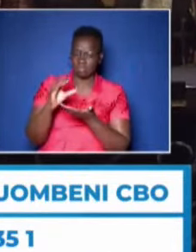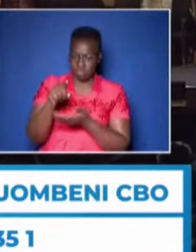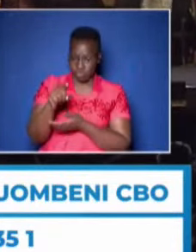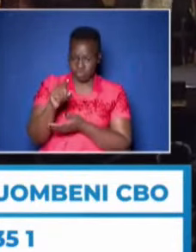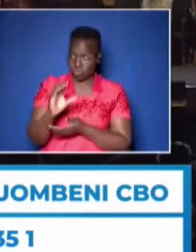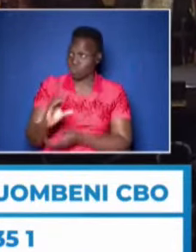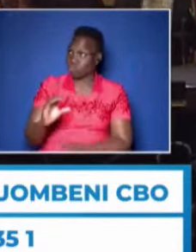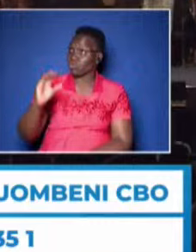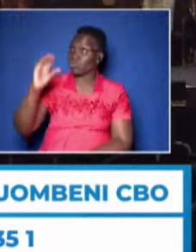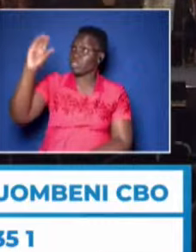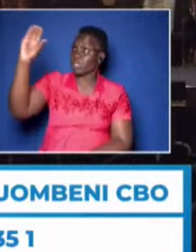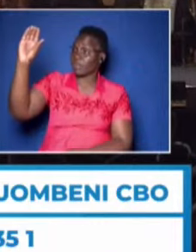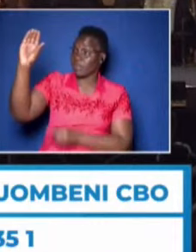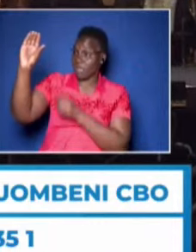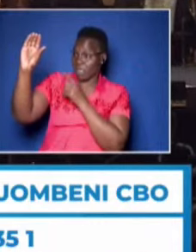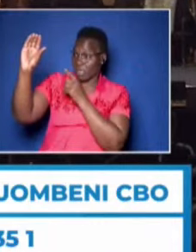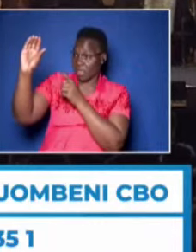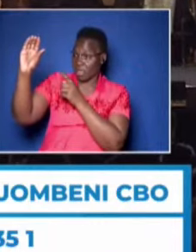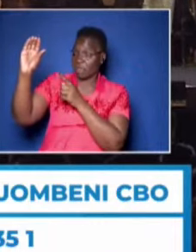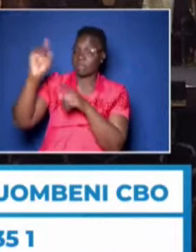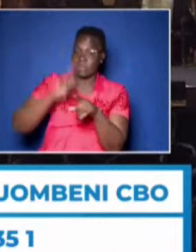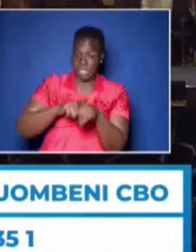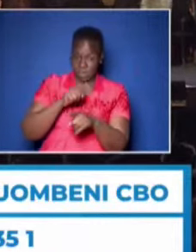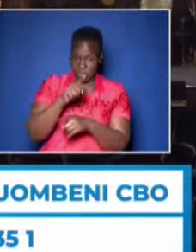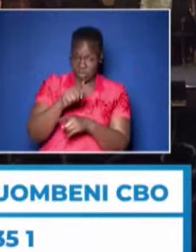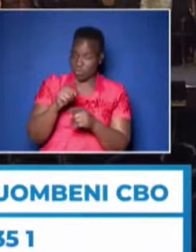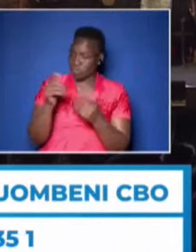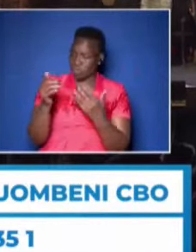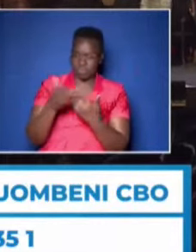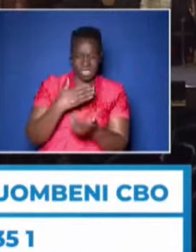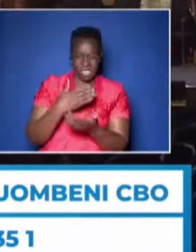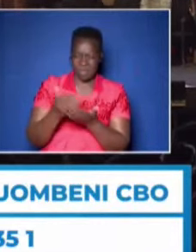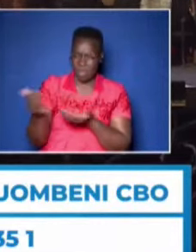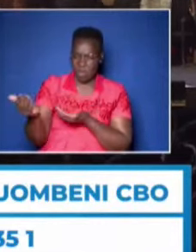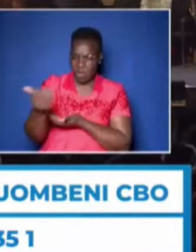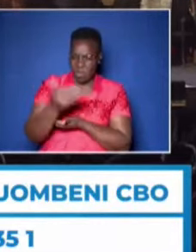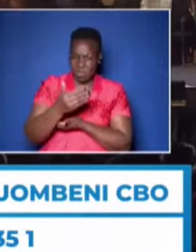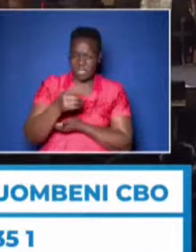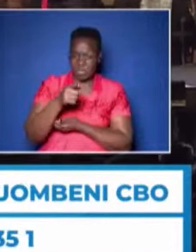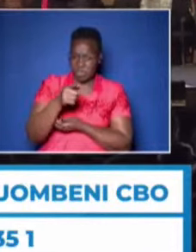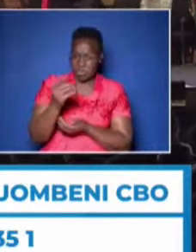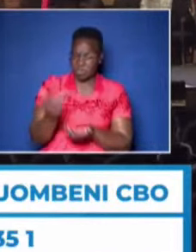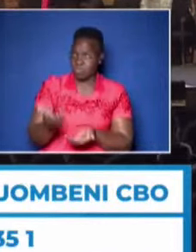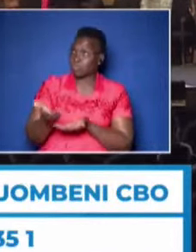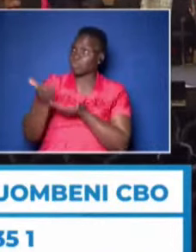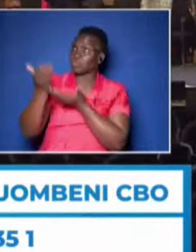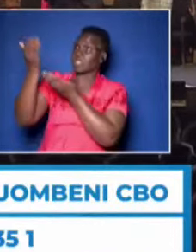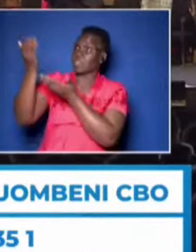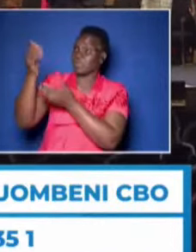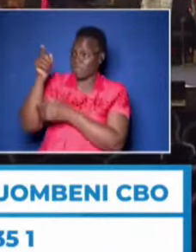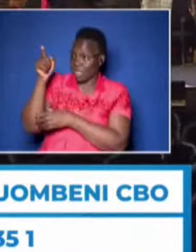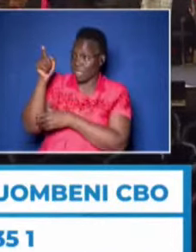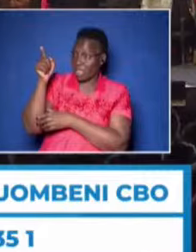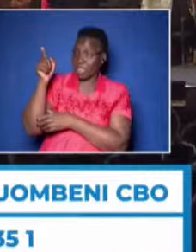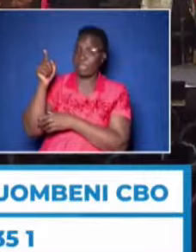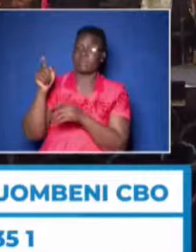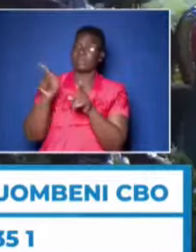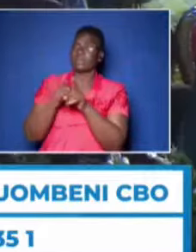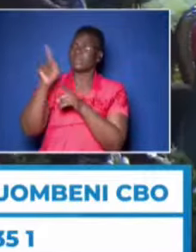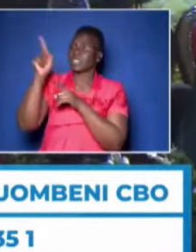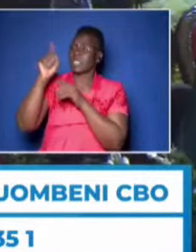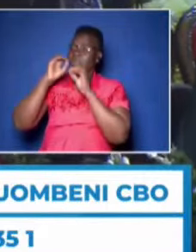use when you give him your offering he receives it He